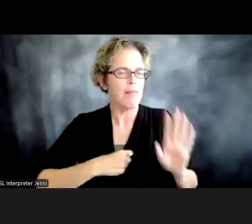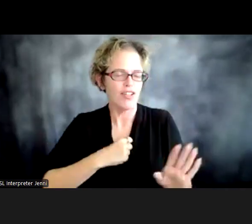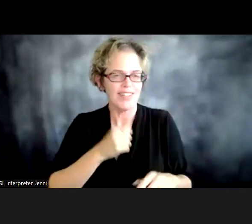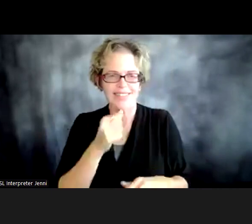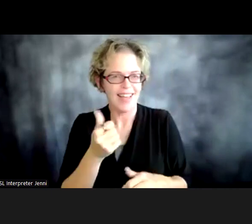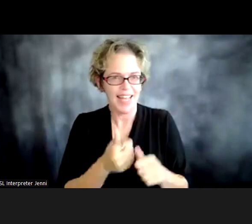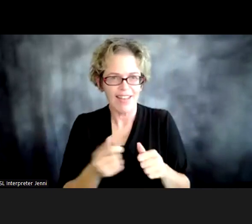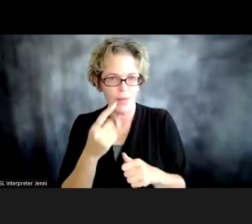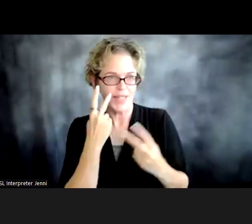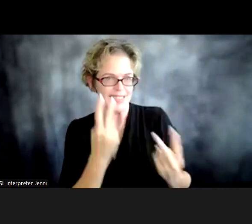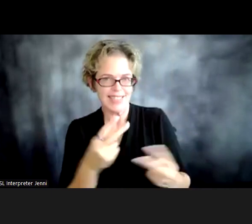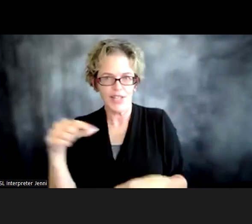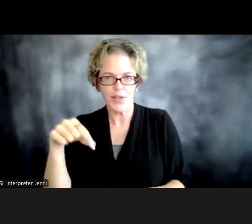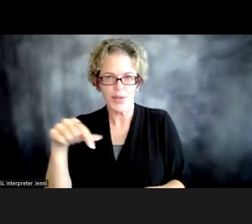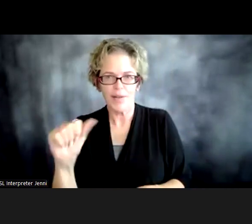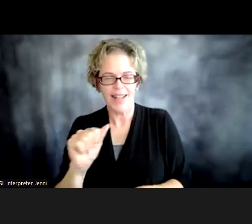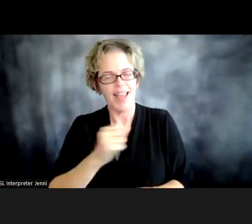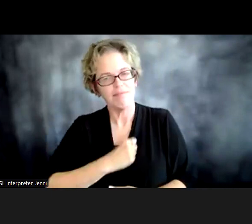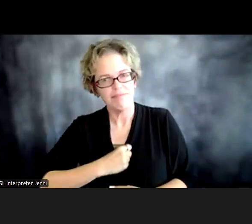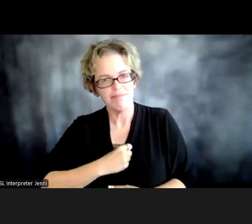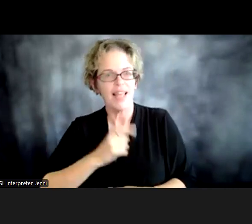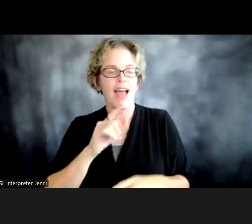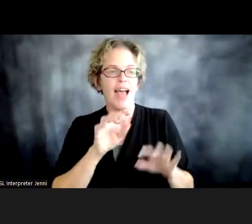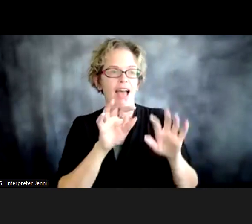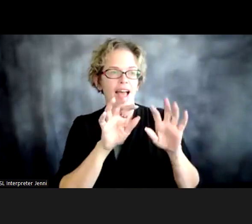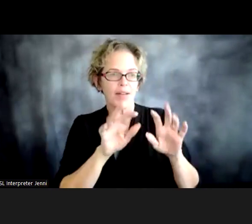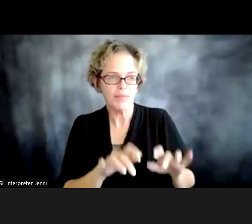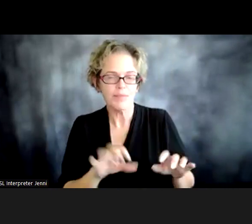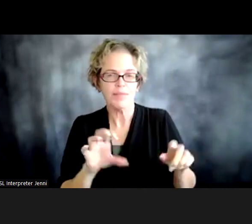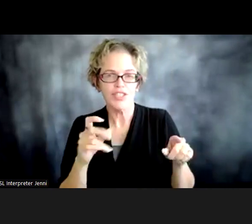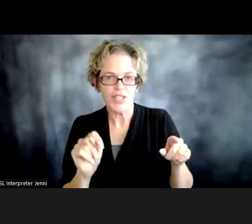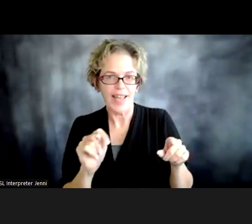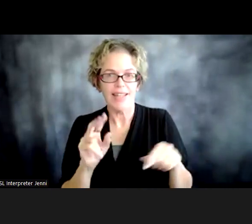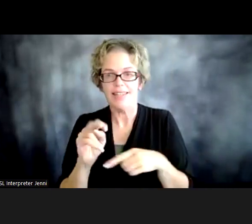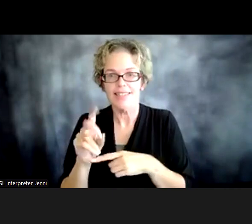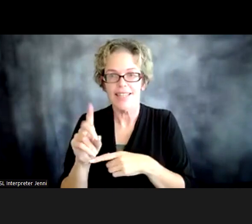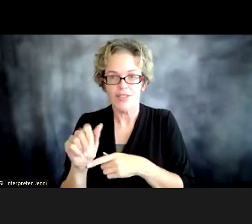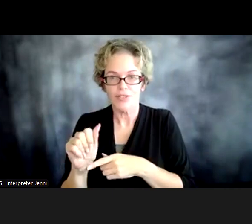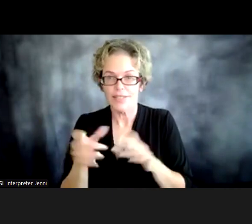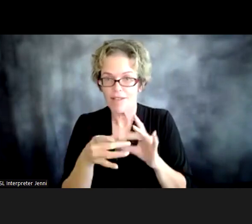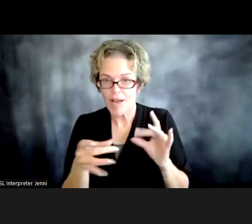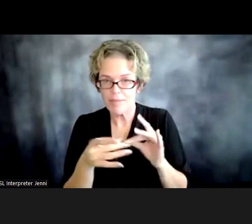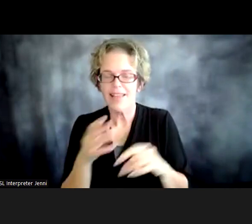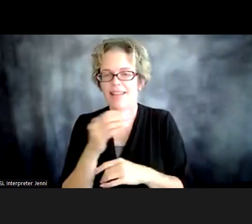everybody can see the Q&A, and so I did put in the chat Nedra's comment and link.